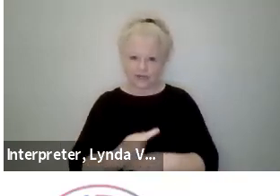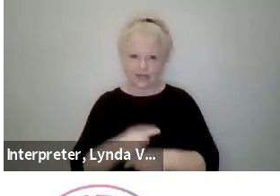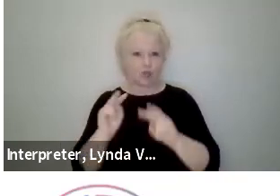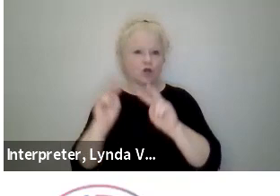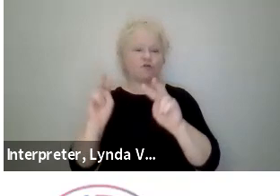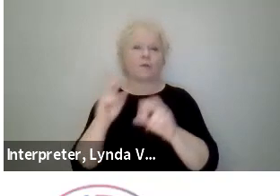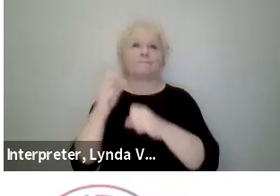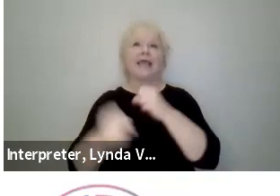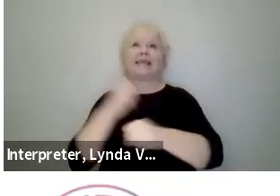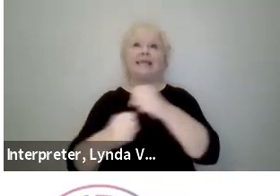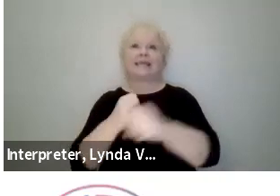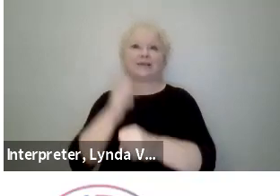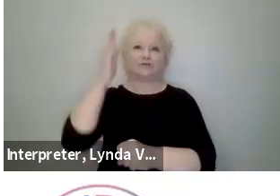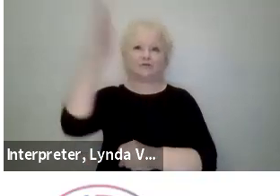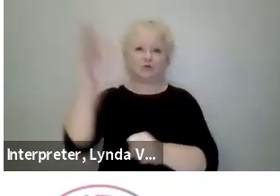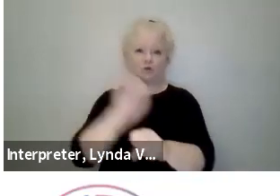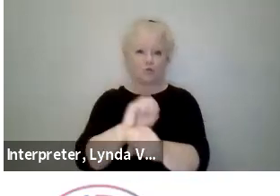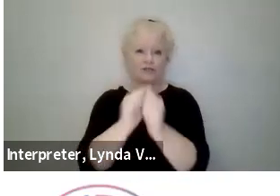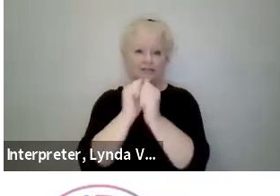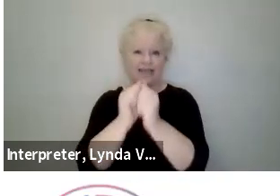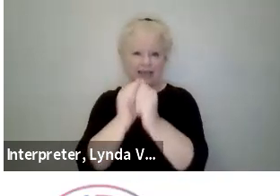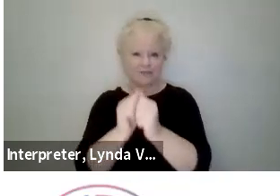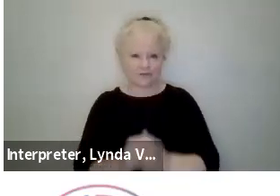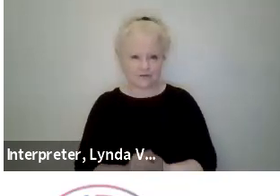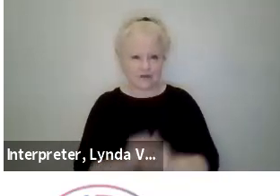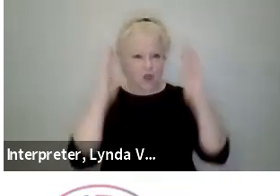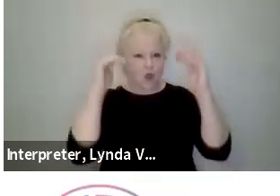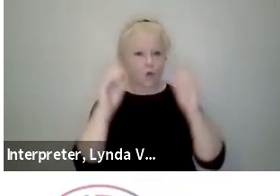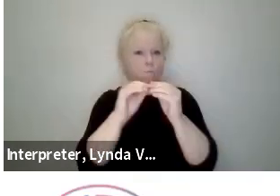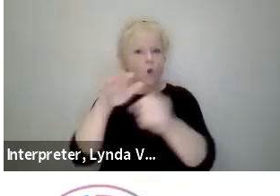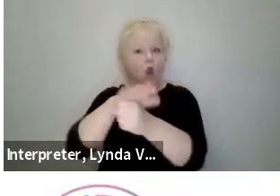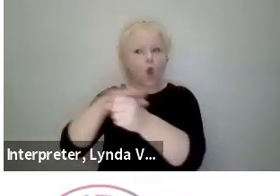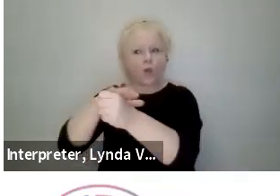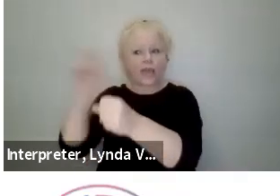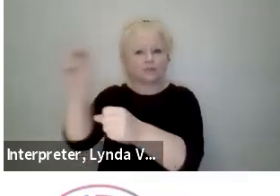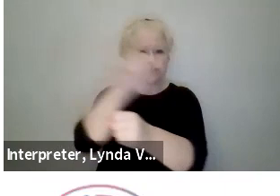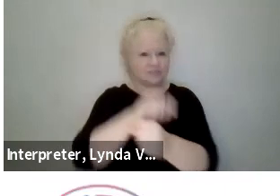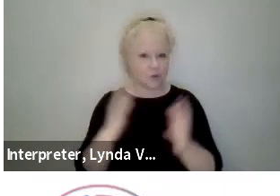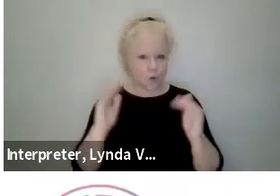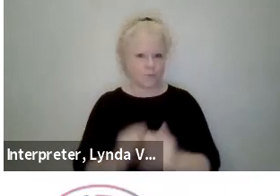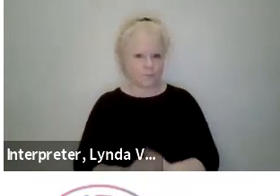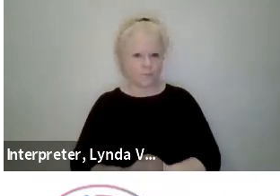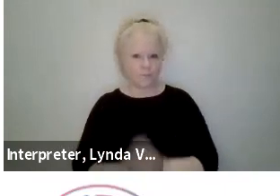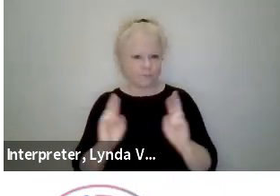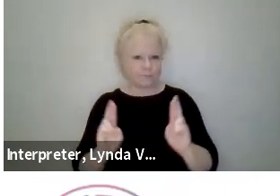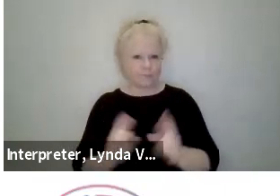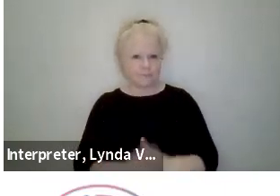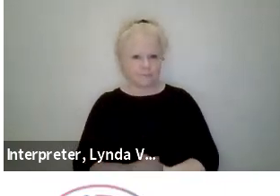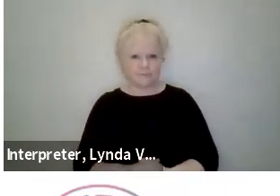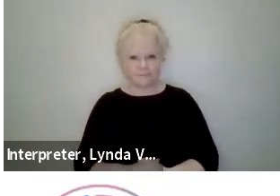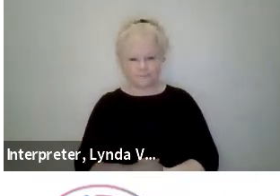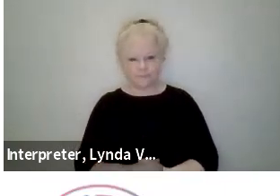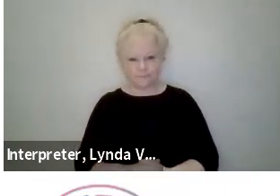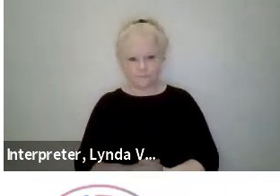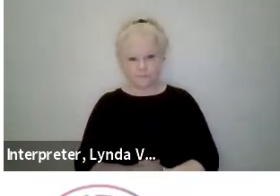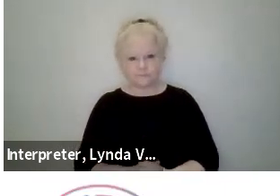many more years of working together, hopefully with even more locations. So thank you again.